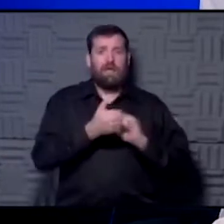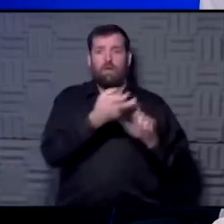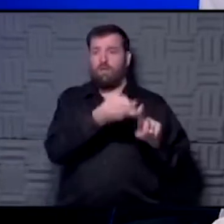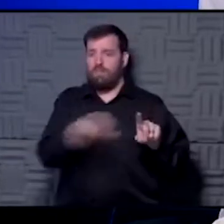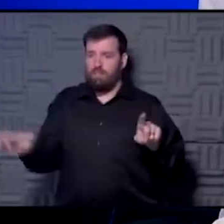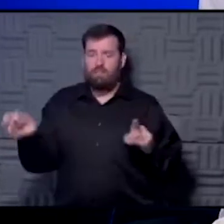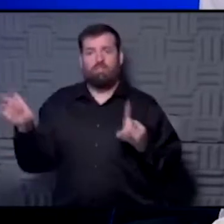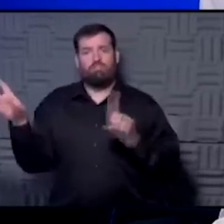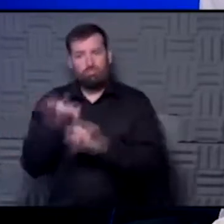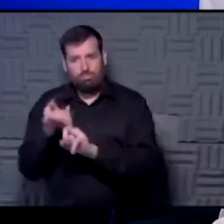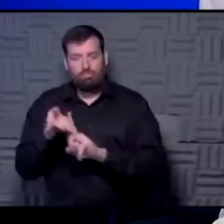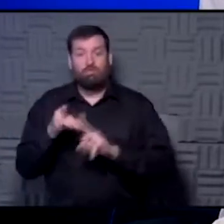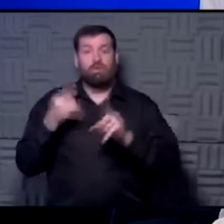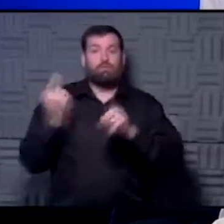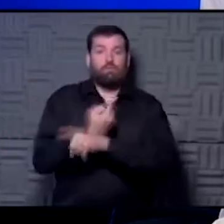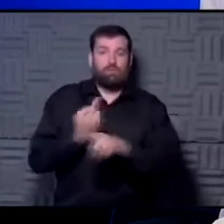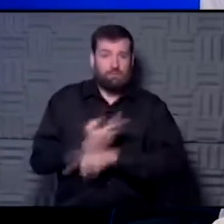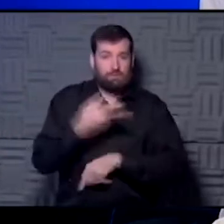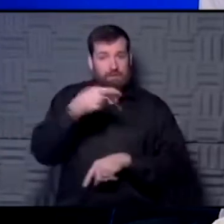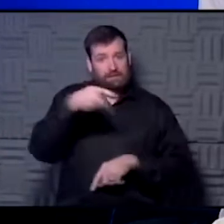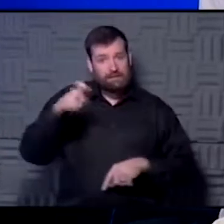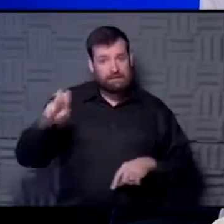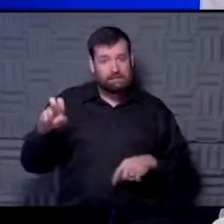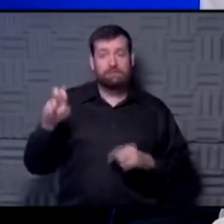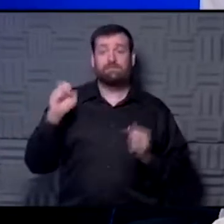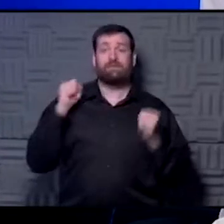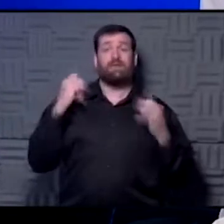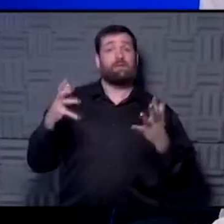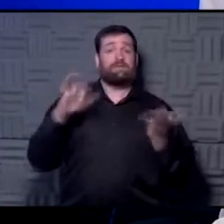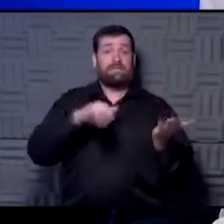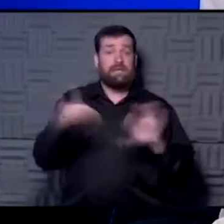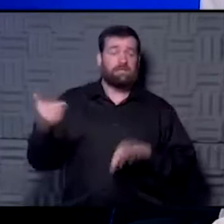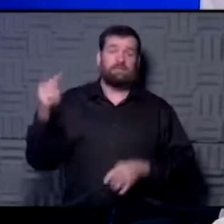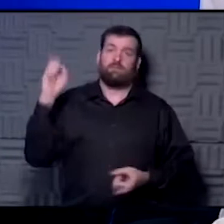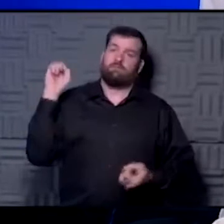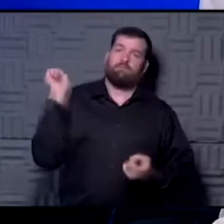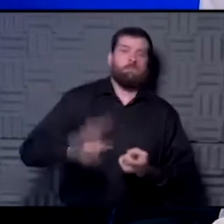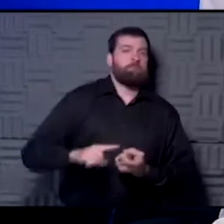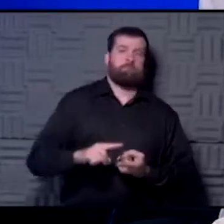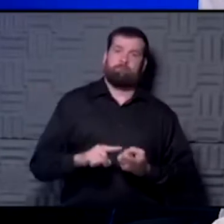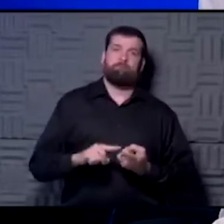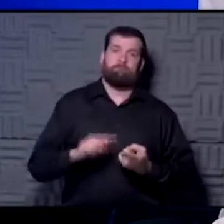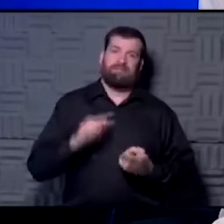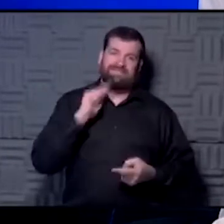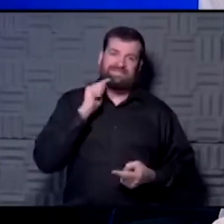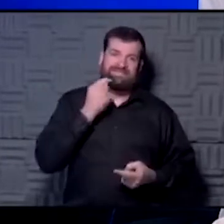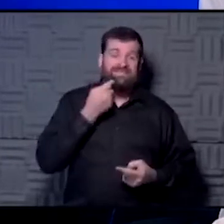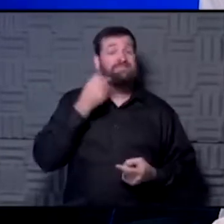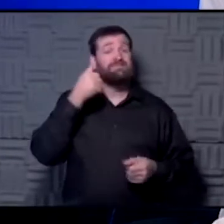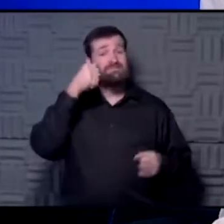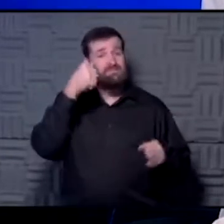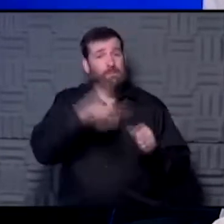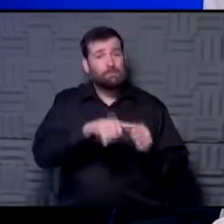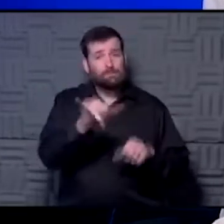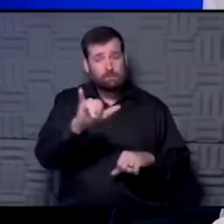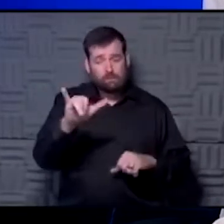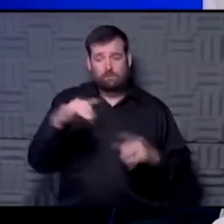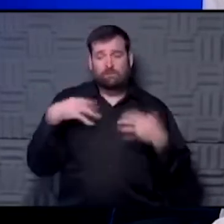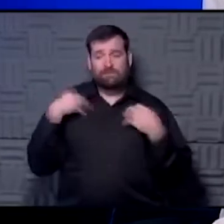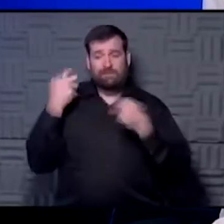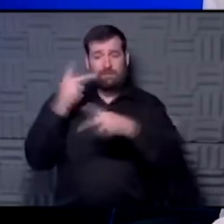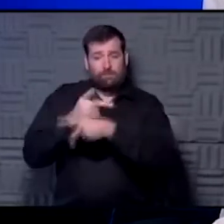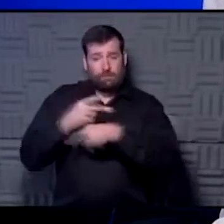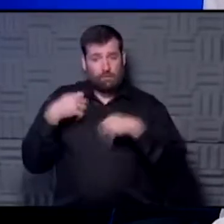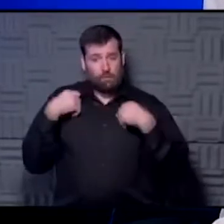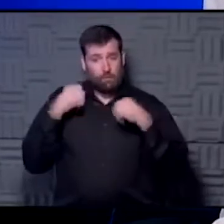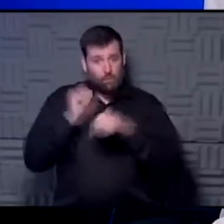better, and when we had appropriate PPE, the number of deaths has dropped dramatically. Also remember that people who are healthcare workers are